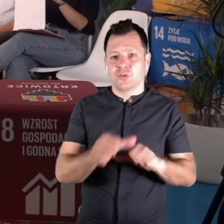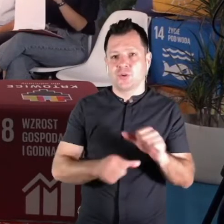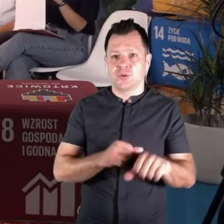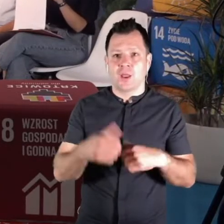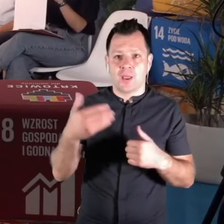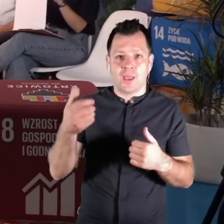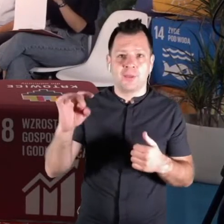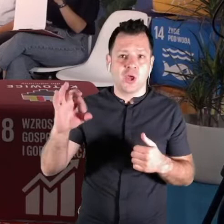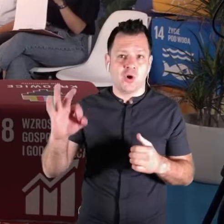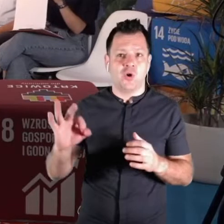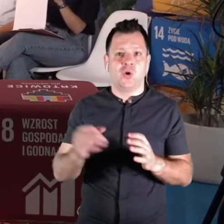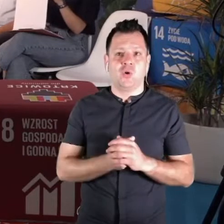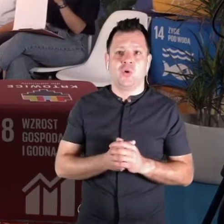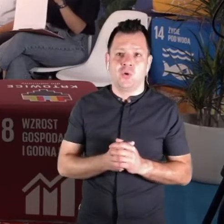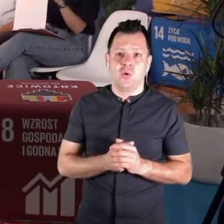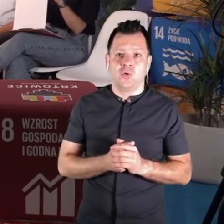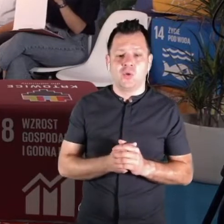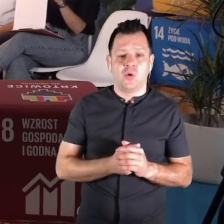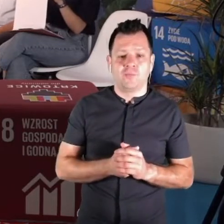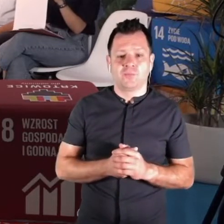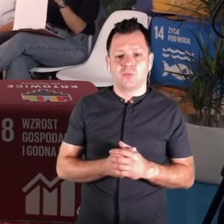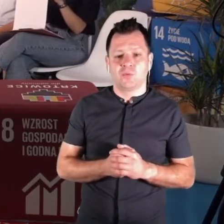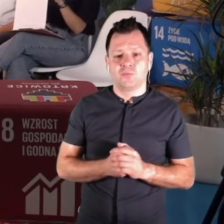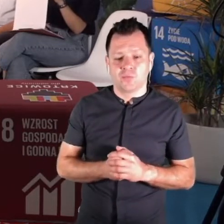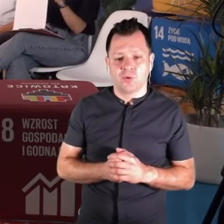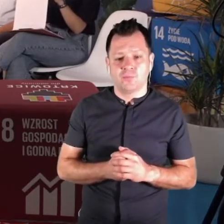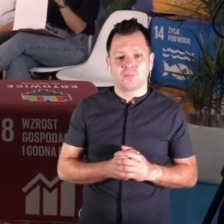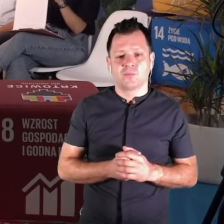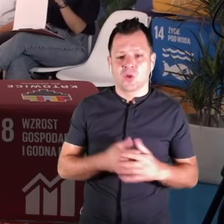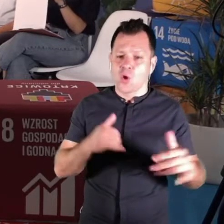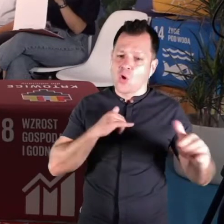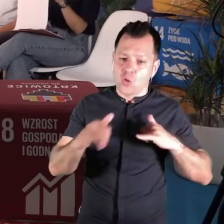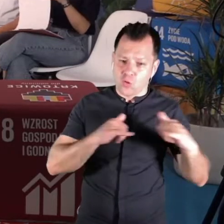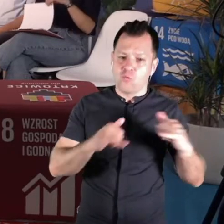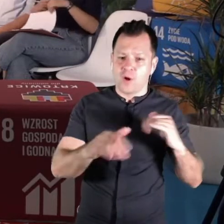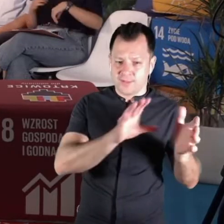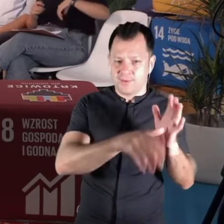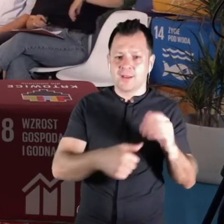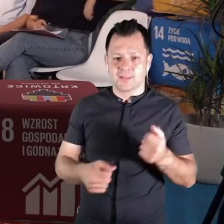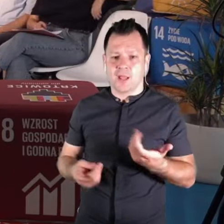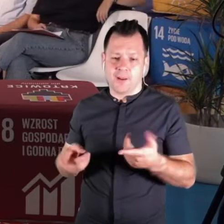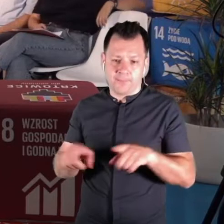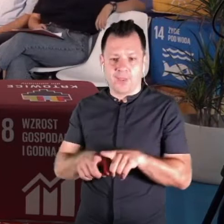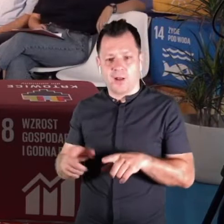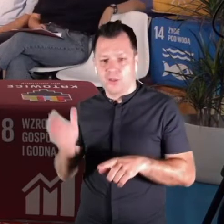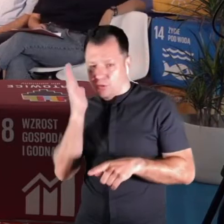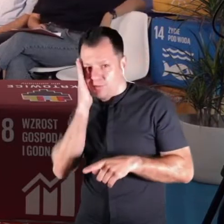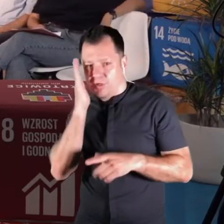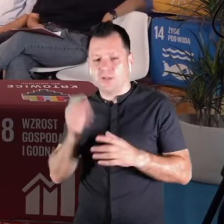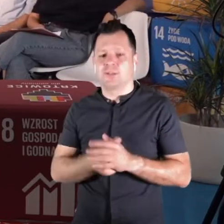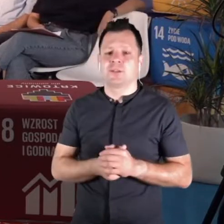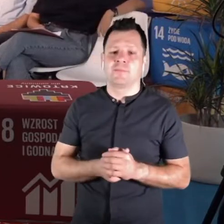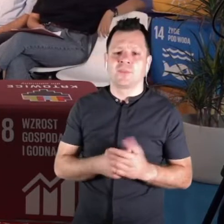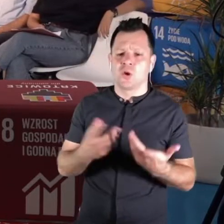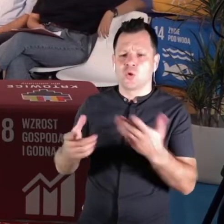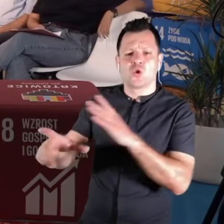people. Some were chosen by president, some were by call, and they discussed and they thought how